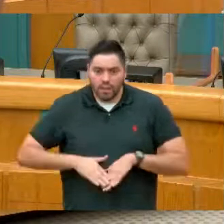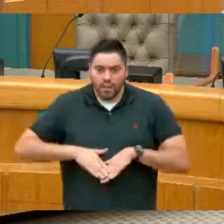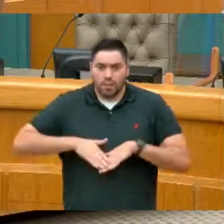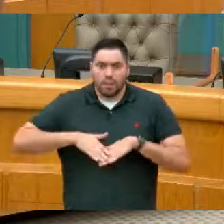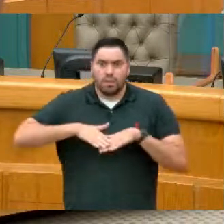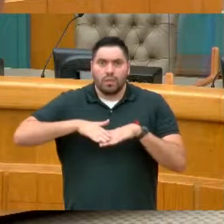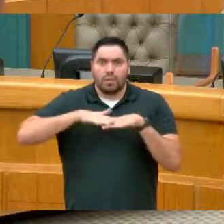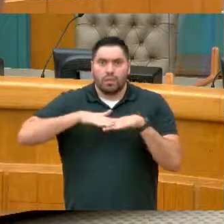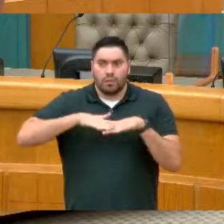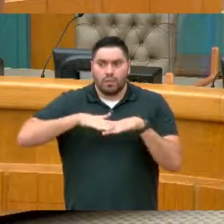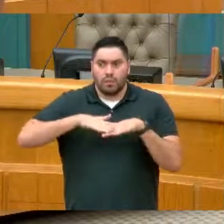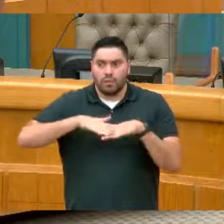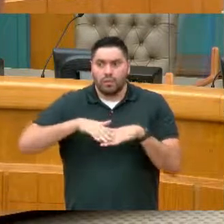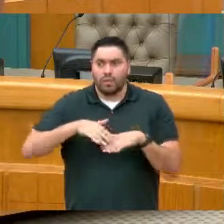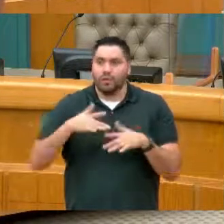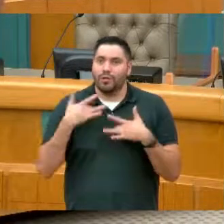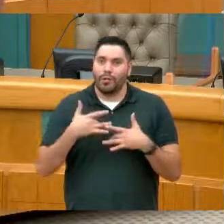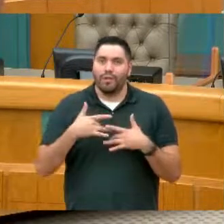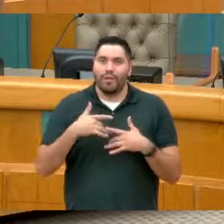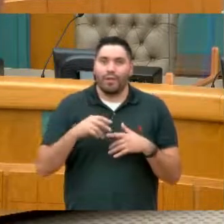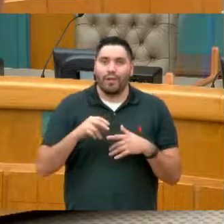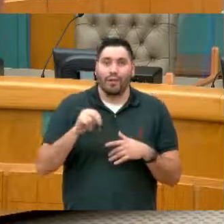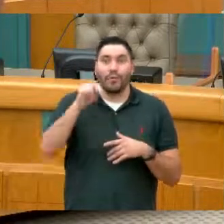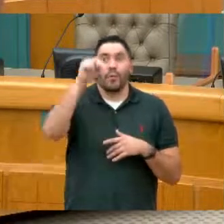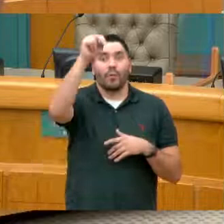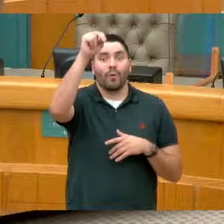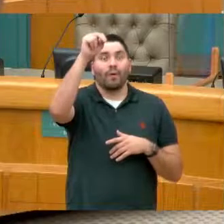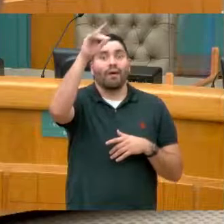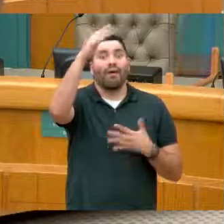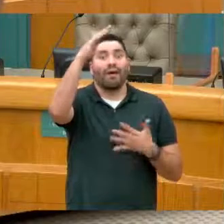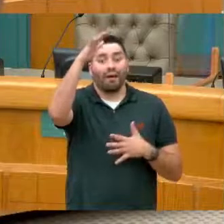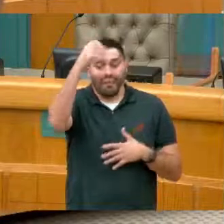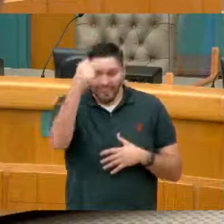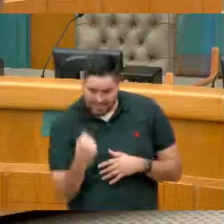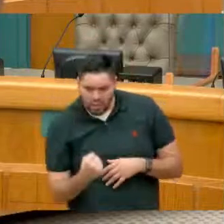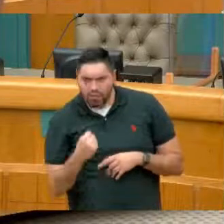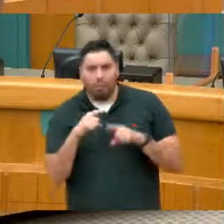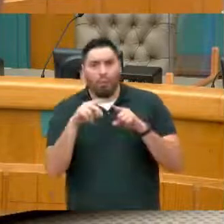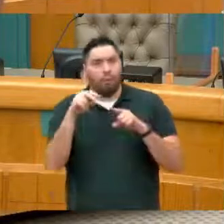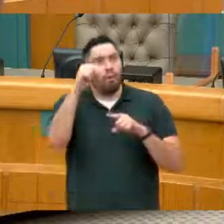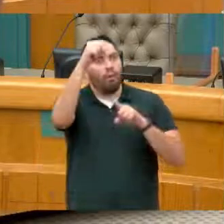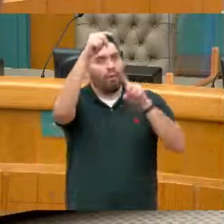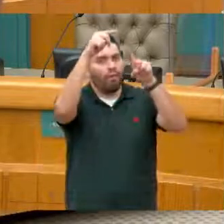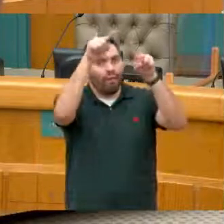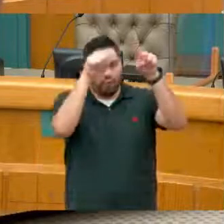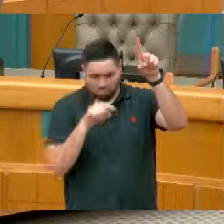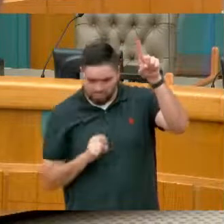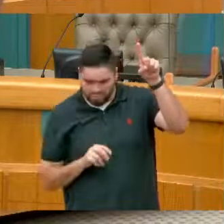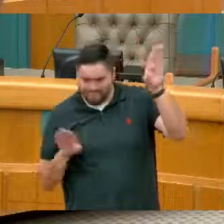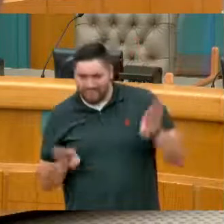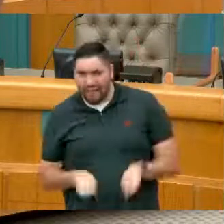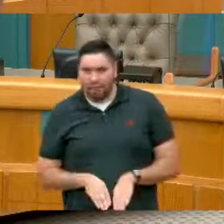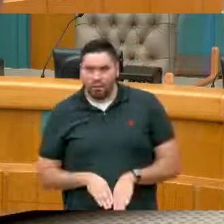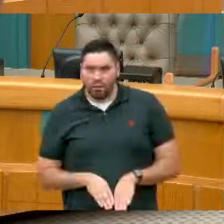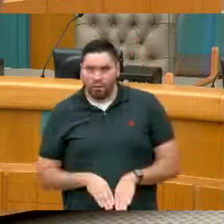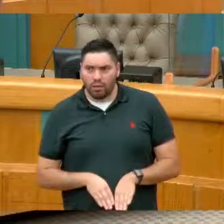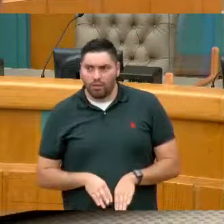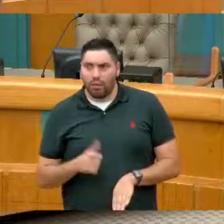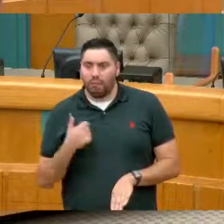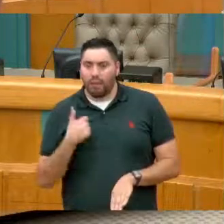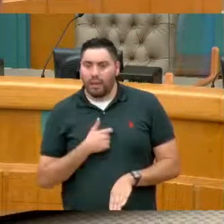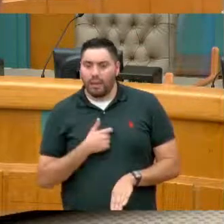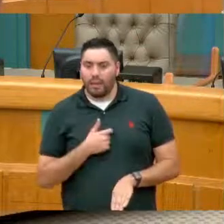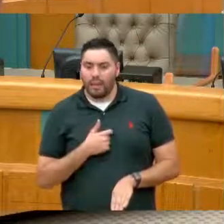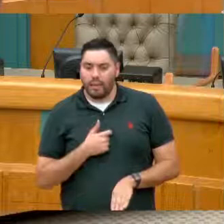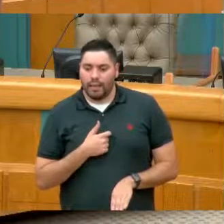do. And we look very closely at Dallas and at Austin and at San Antonio. So, but what was interesting, the last spike